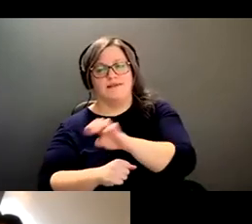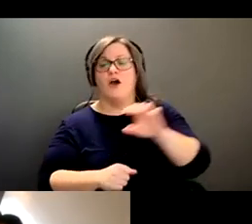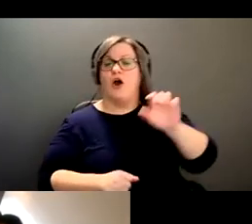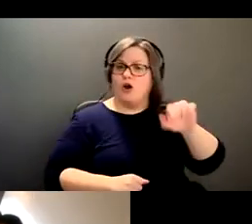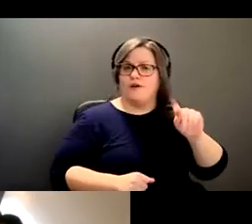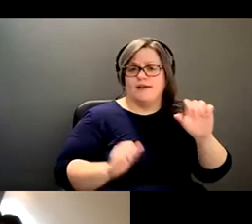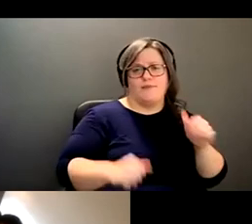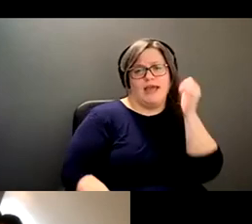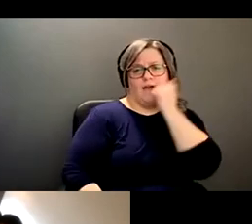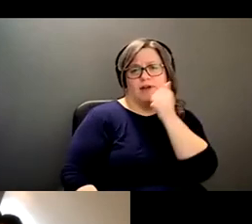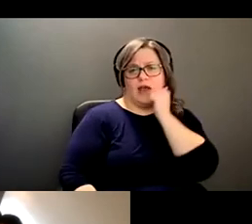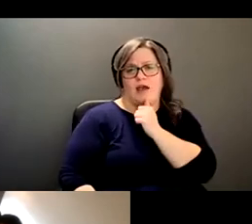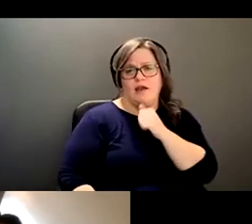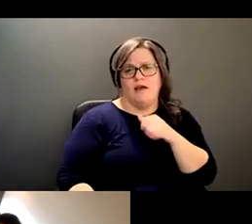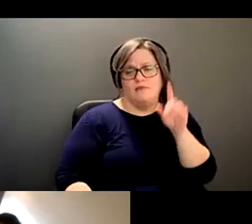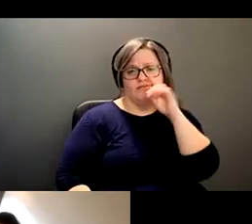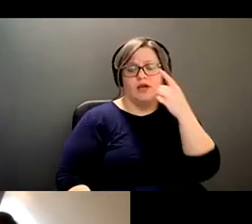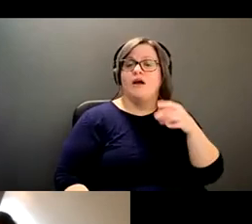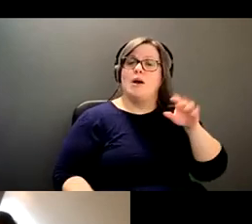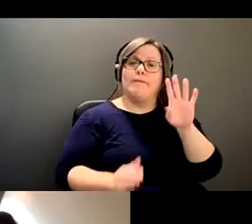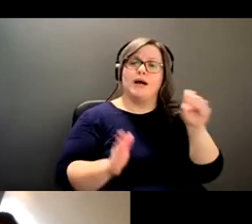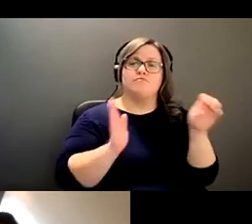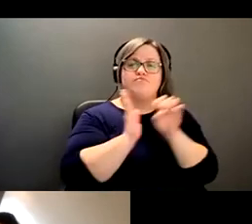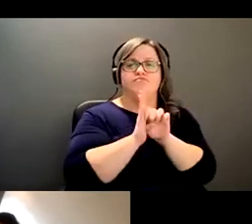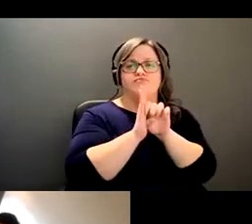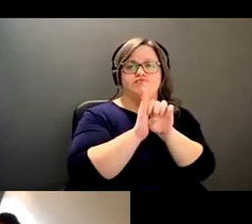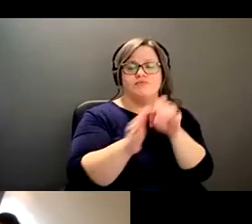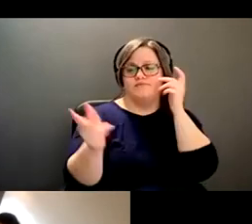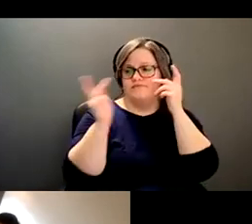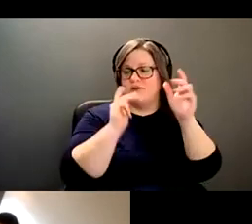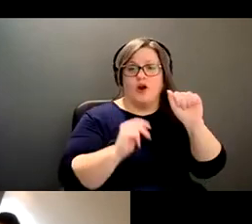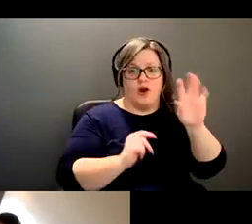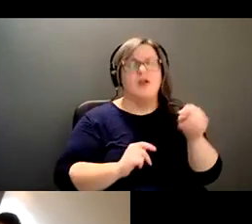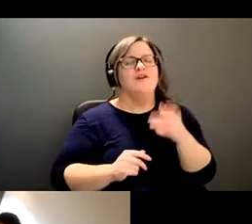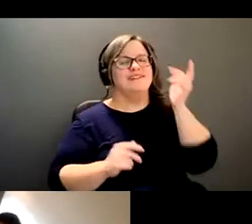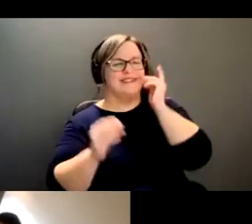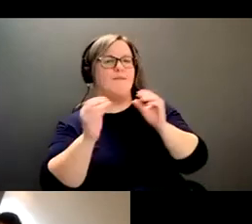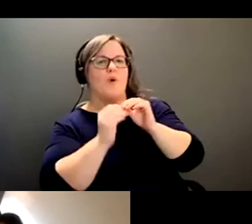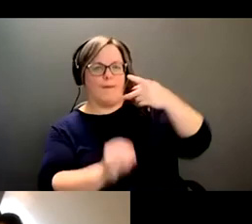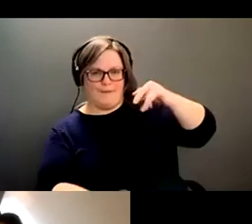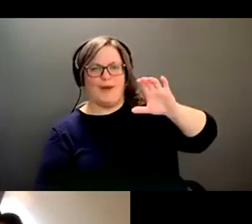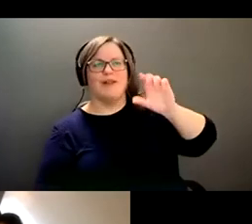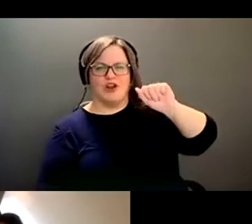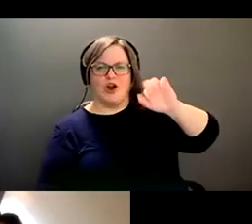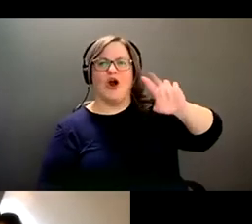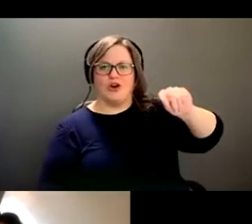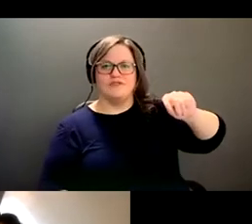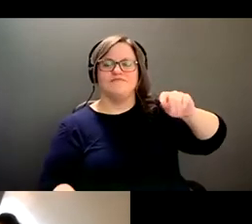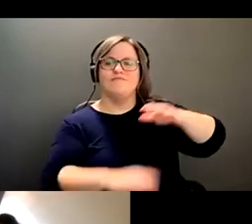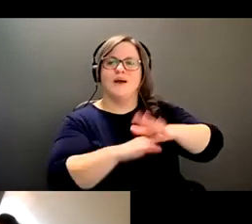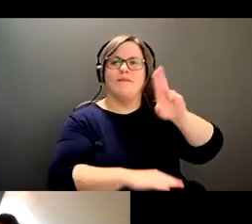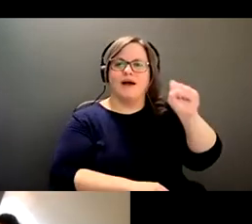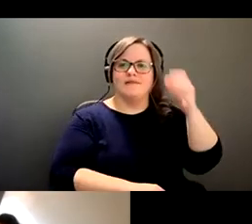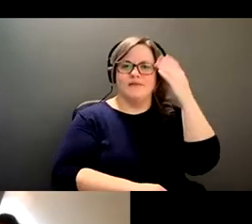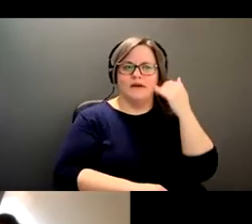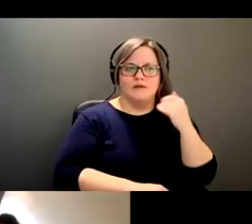like on your bus commute, on your transit commute. And there's a lot of that as well now, where you see a lot more public art in transit, because it's like, where do people spend